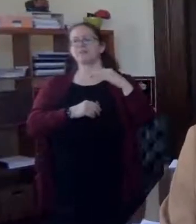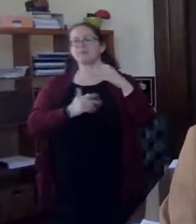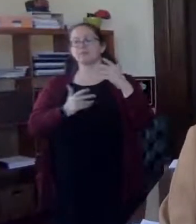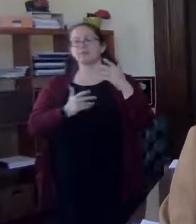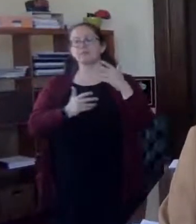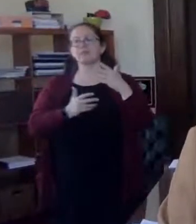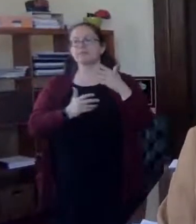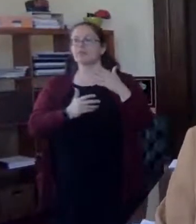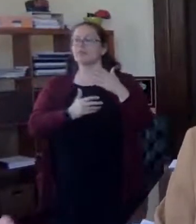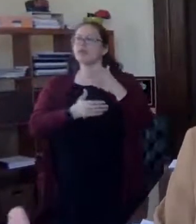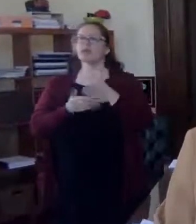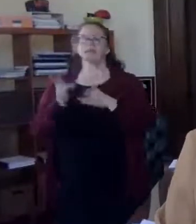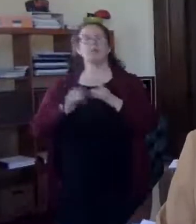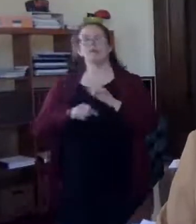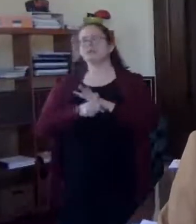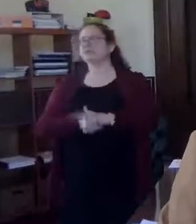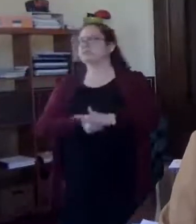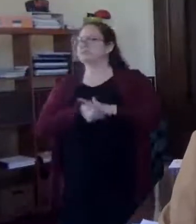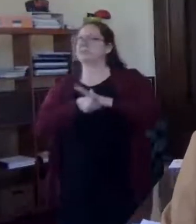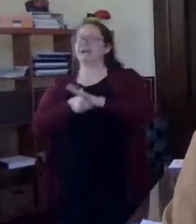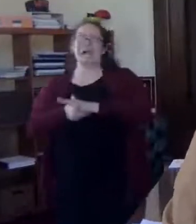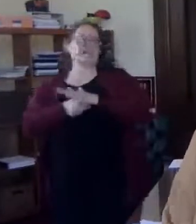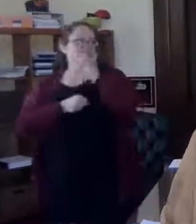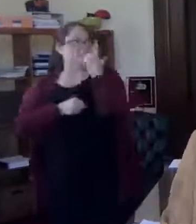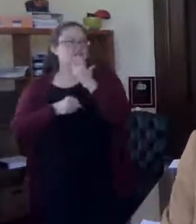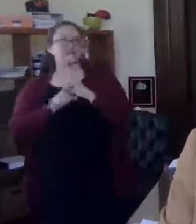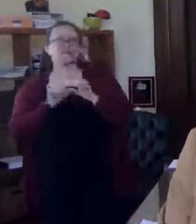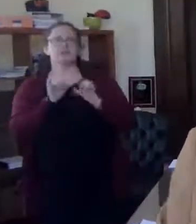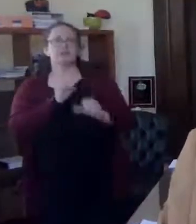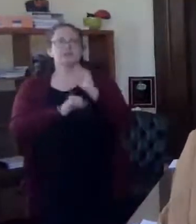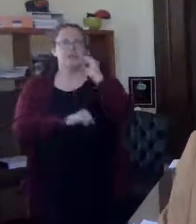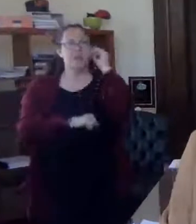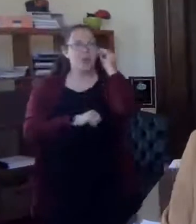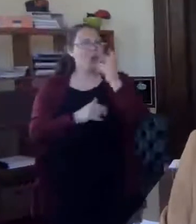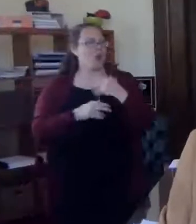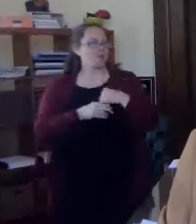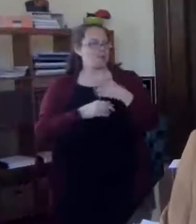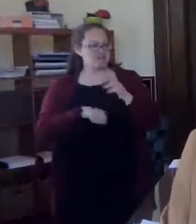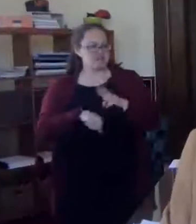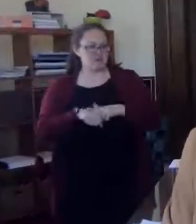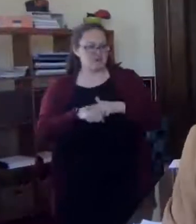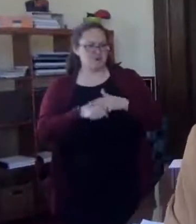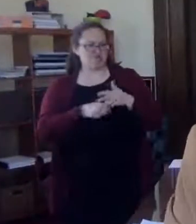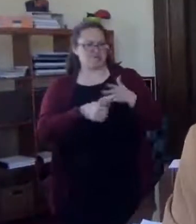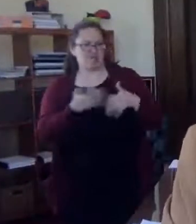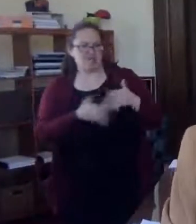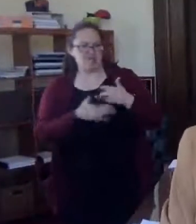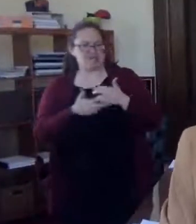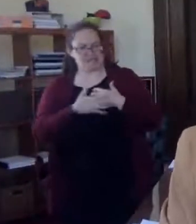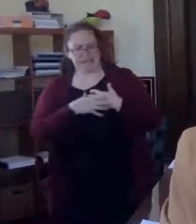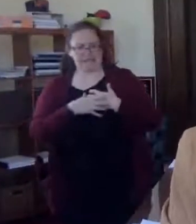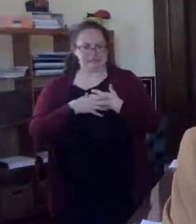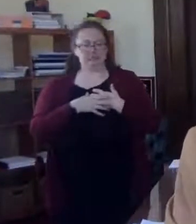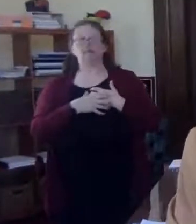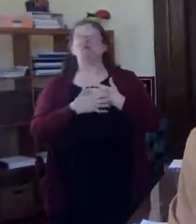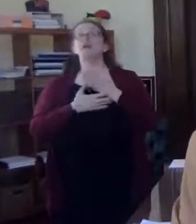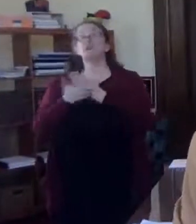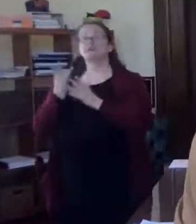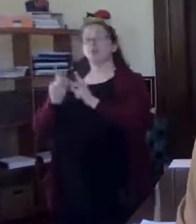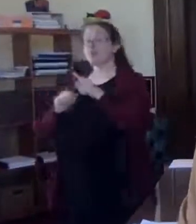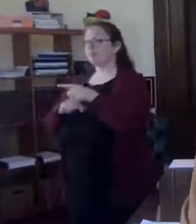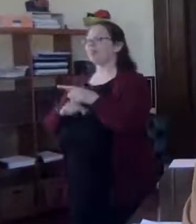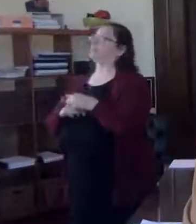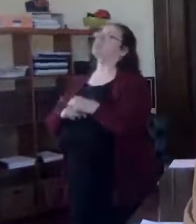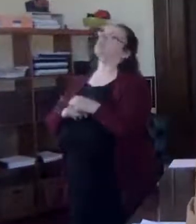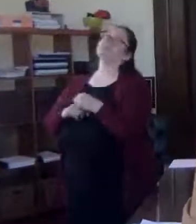who are really stressed out because they have been staying home and they don't have their normal social outlets. Then, of course, I'm also hearing from people who have to